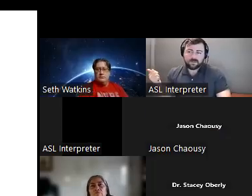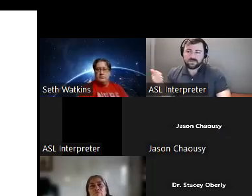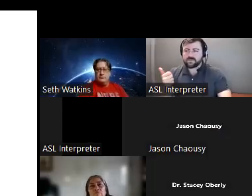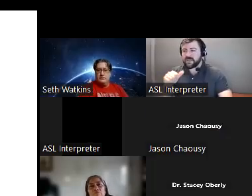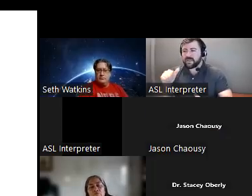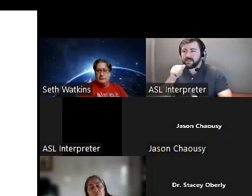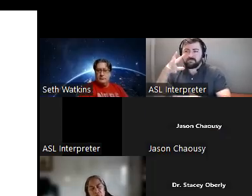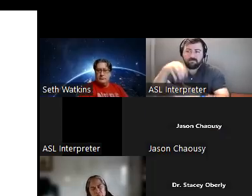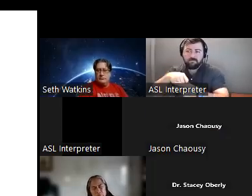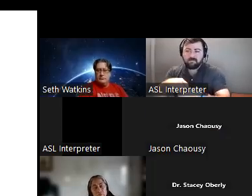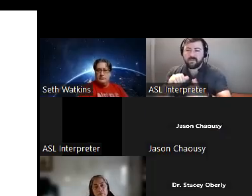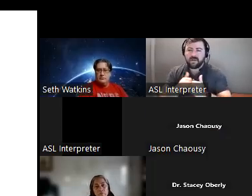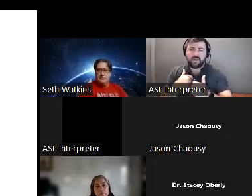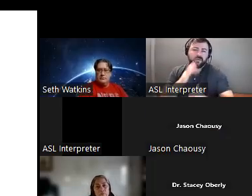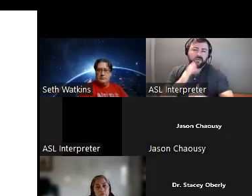input on that, I would appreciate that.